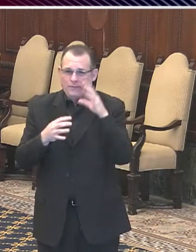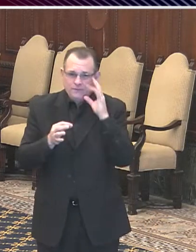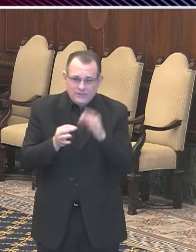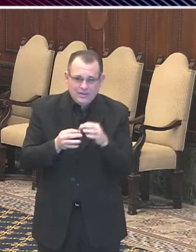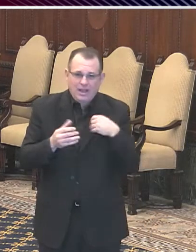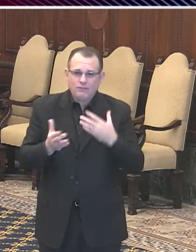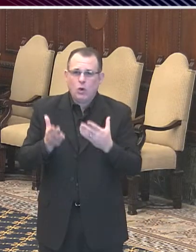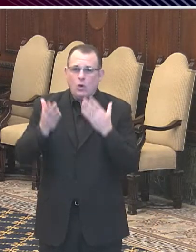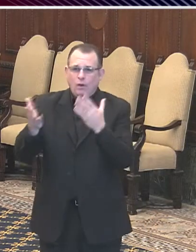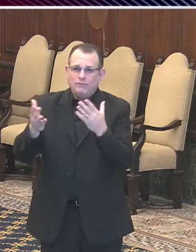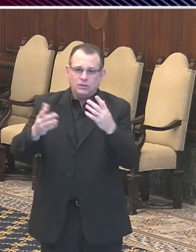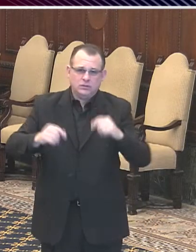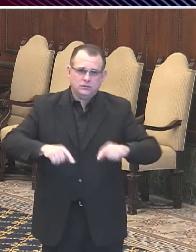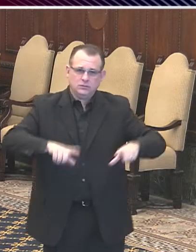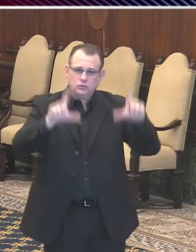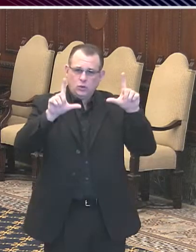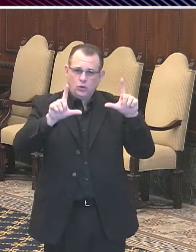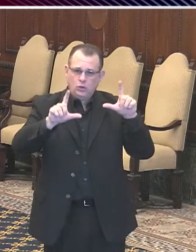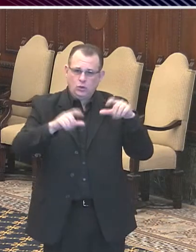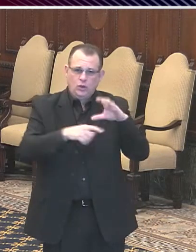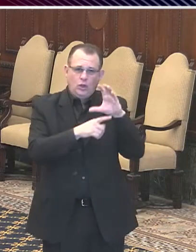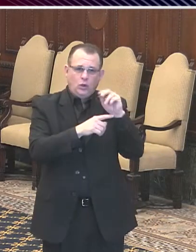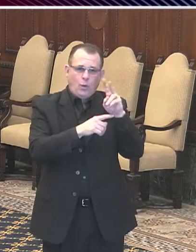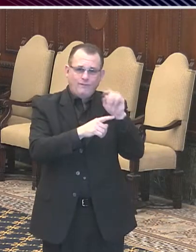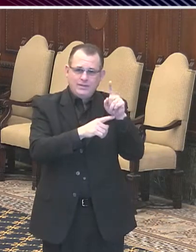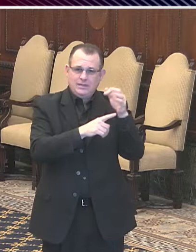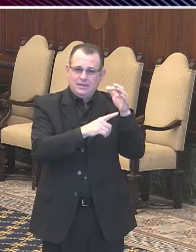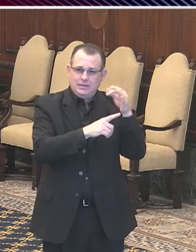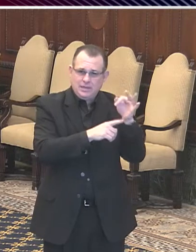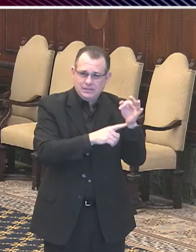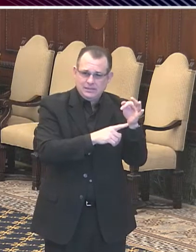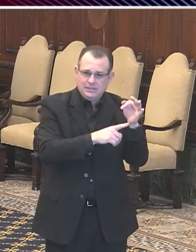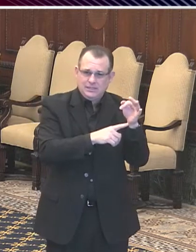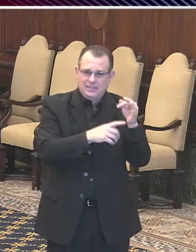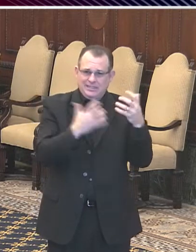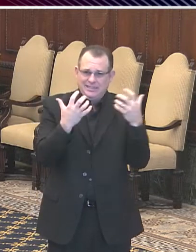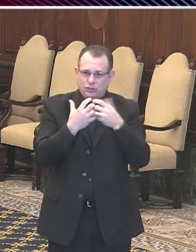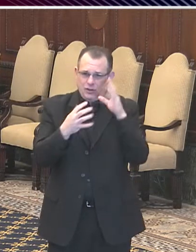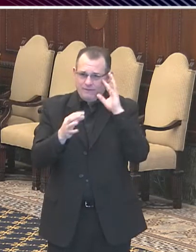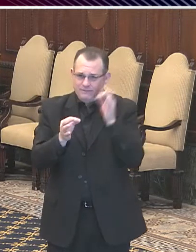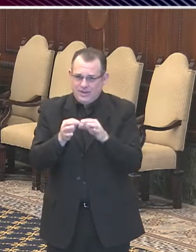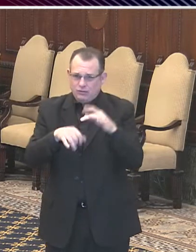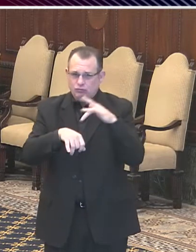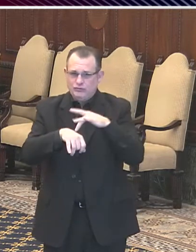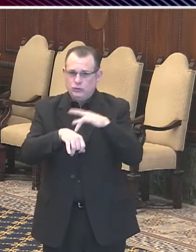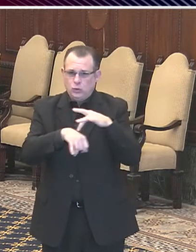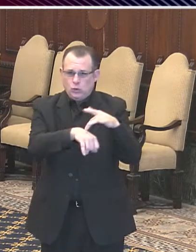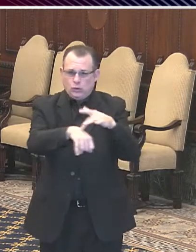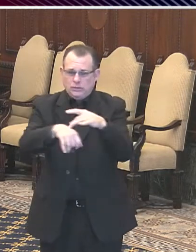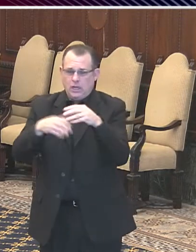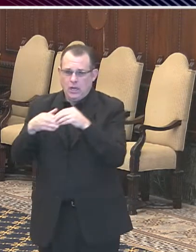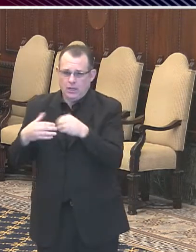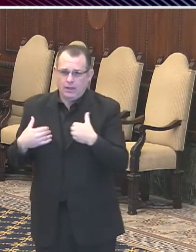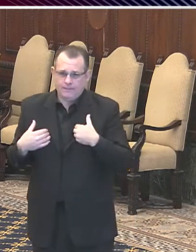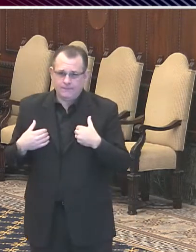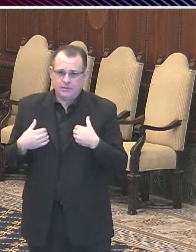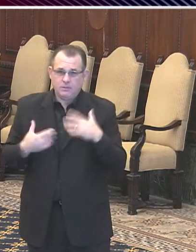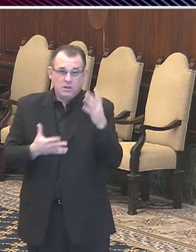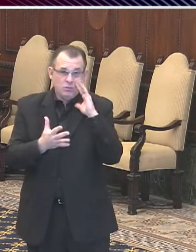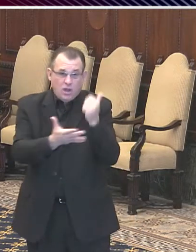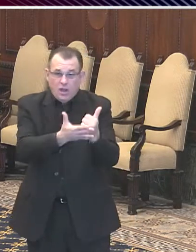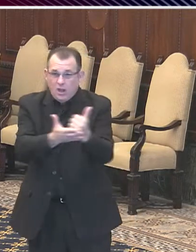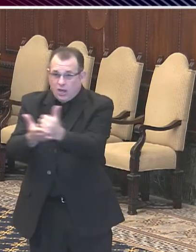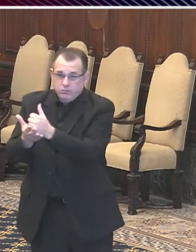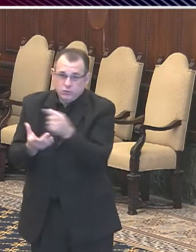digital COVID-19 pandemic interfaith resource guide. These guides might be helpful to you as you plan